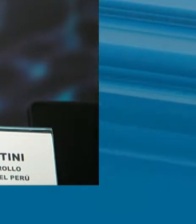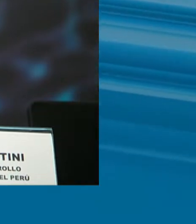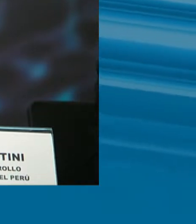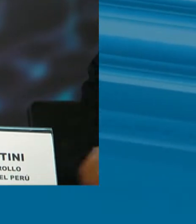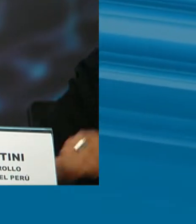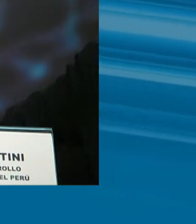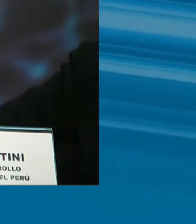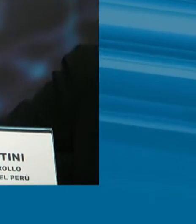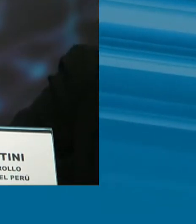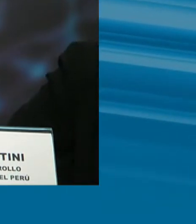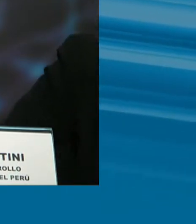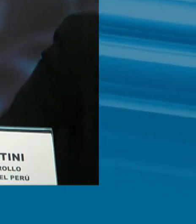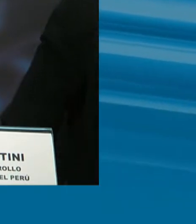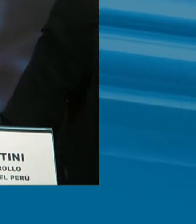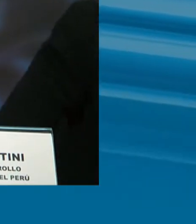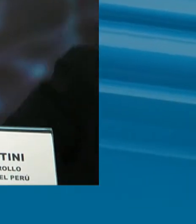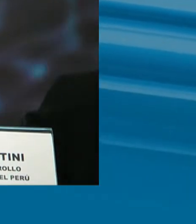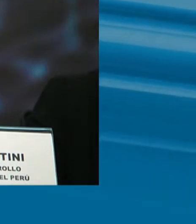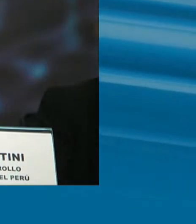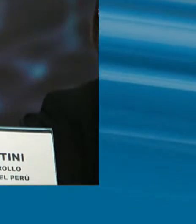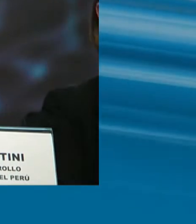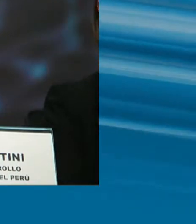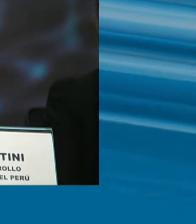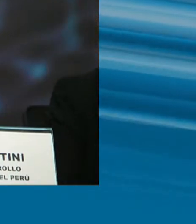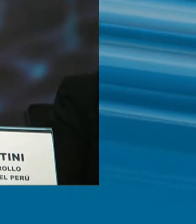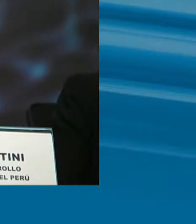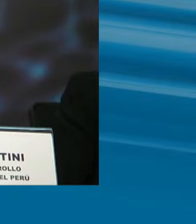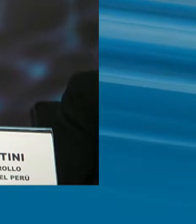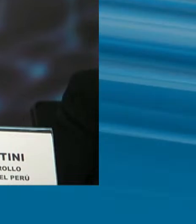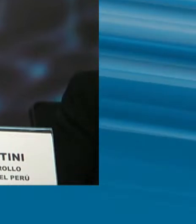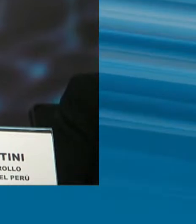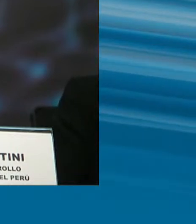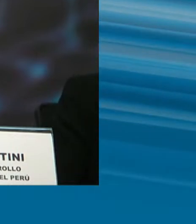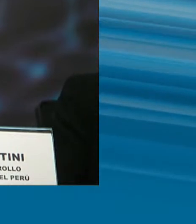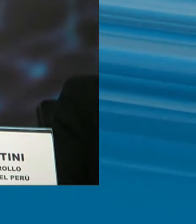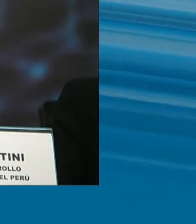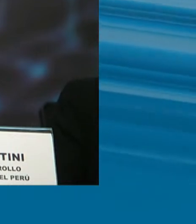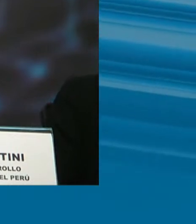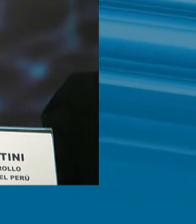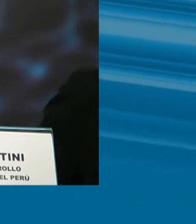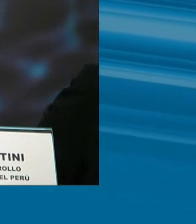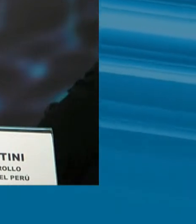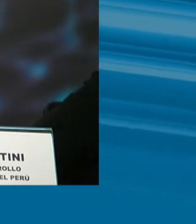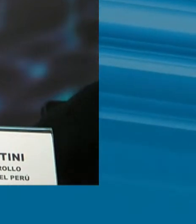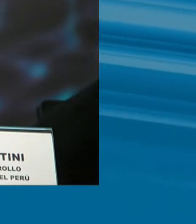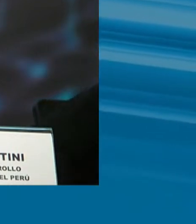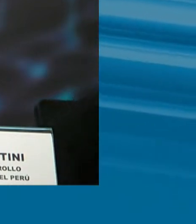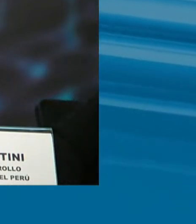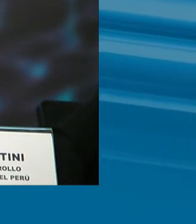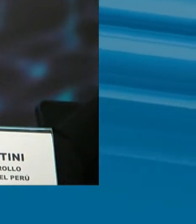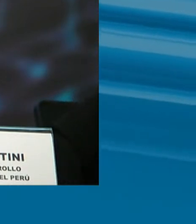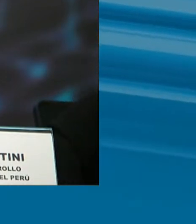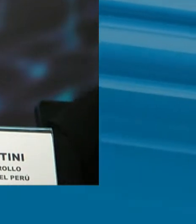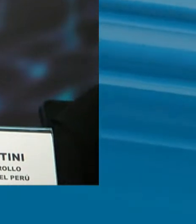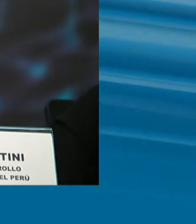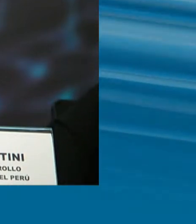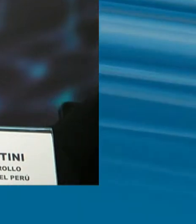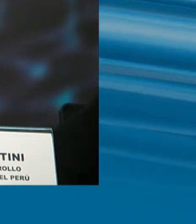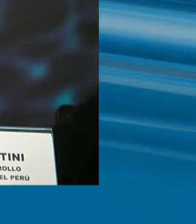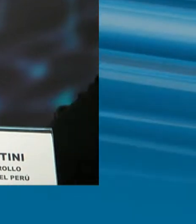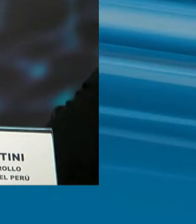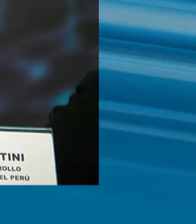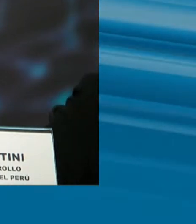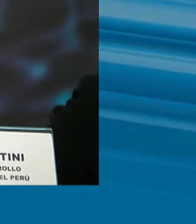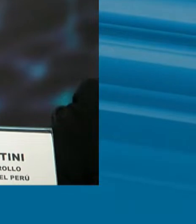Let me make a correction to something I mentioned.